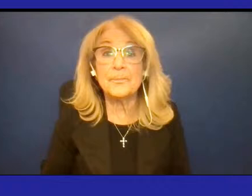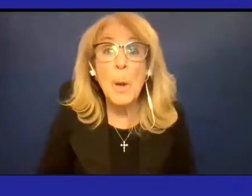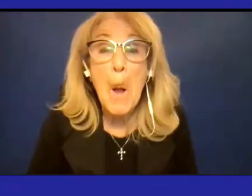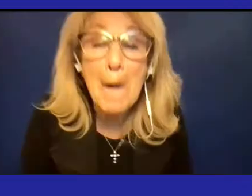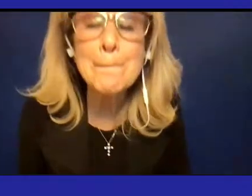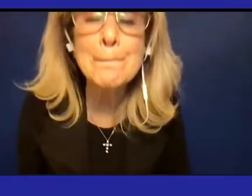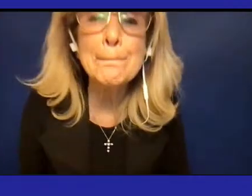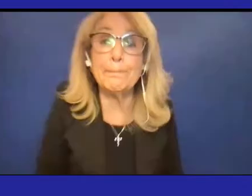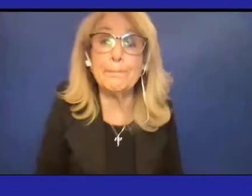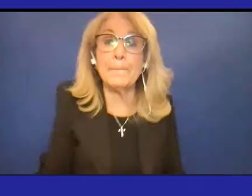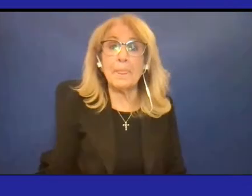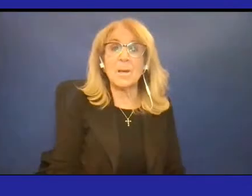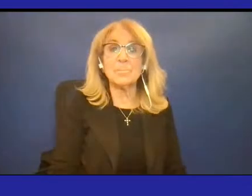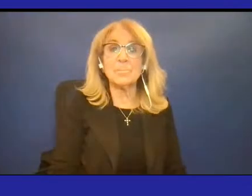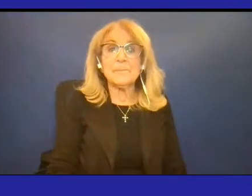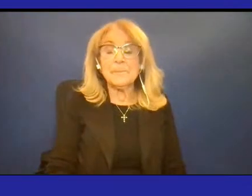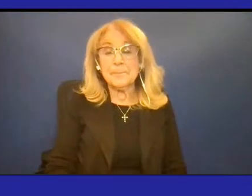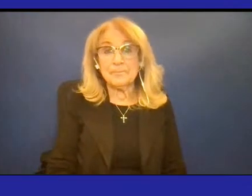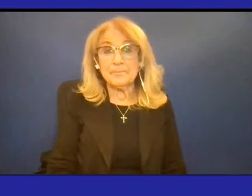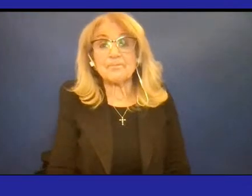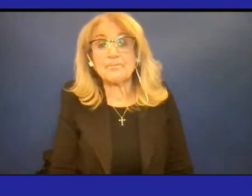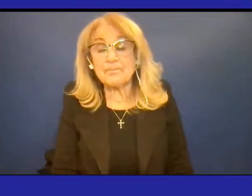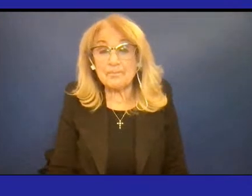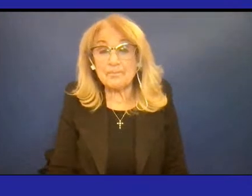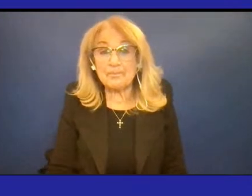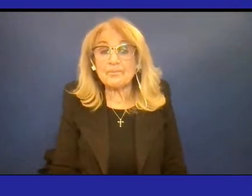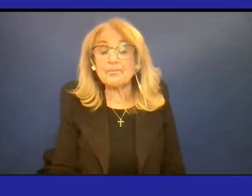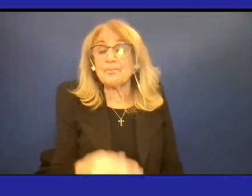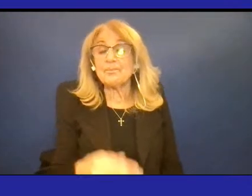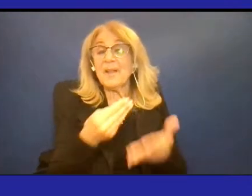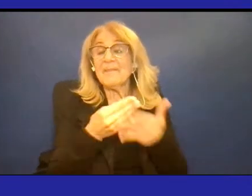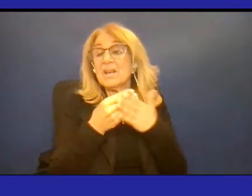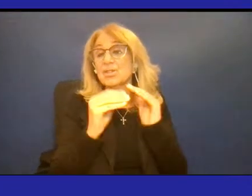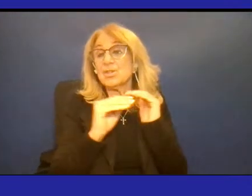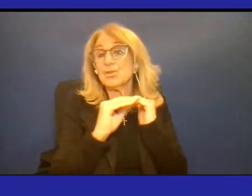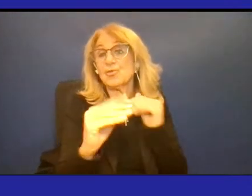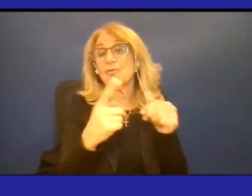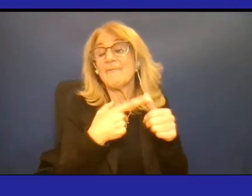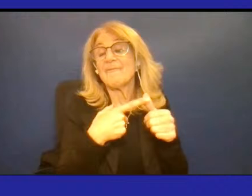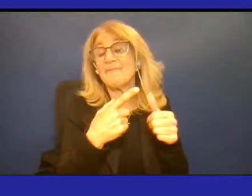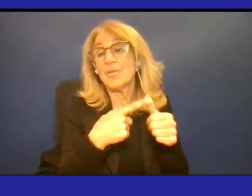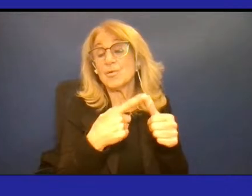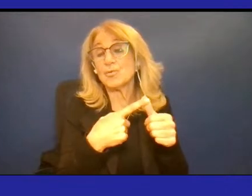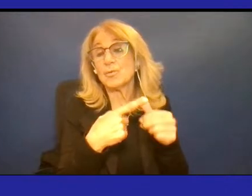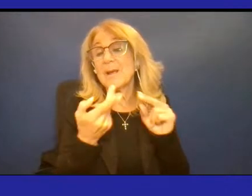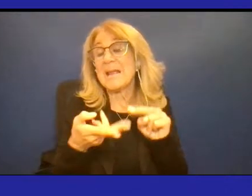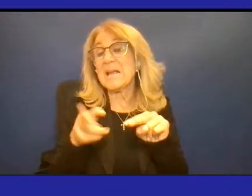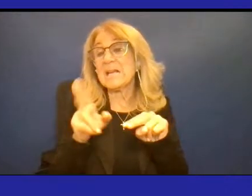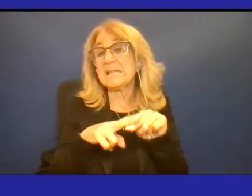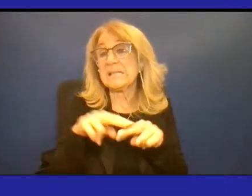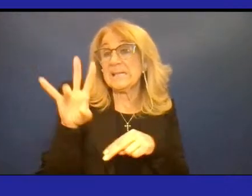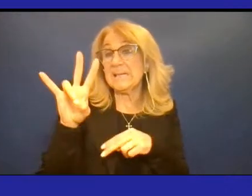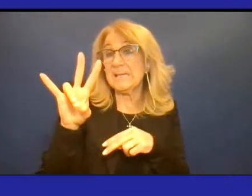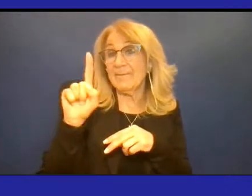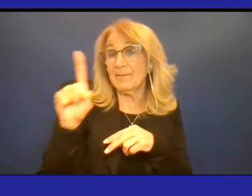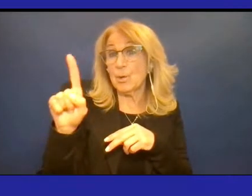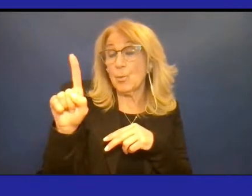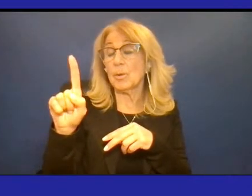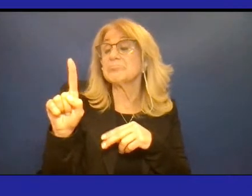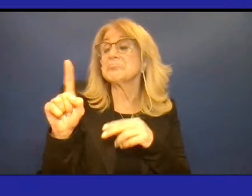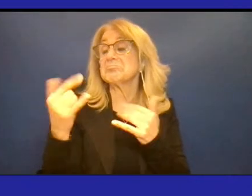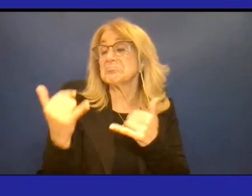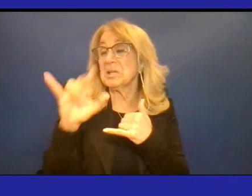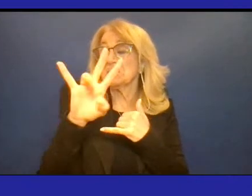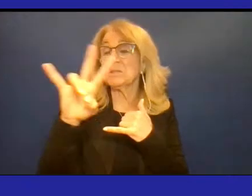Sure. In terms of financial sustainability, the first one we increased from 71 to 77%. It is below our